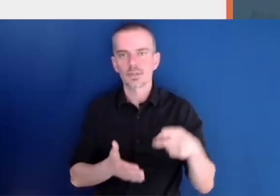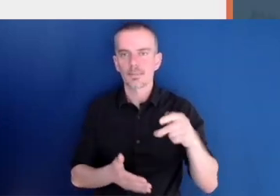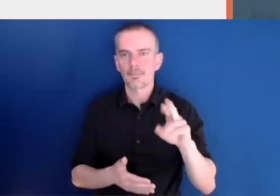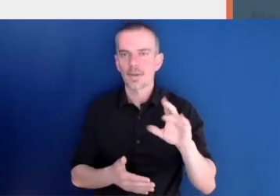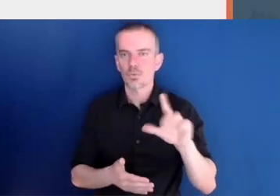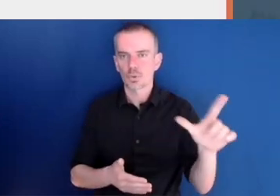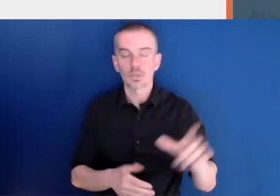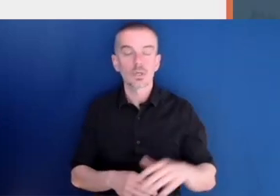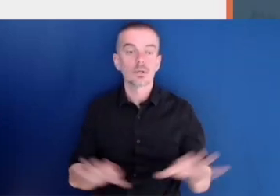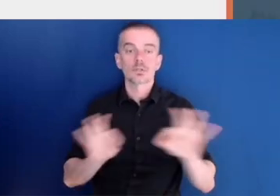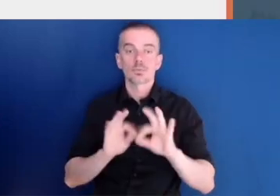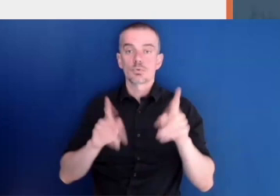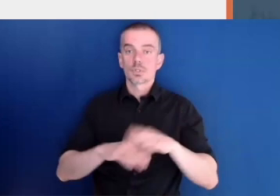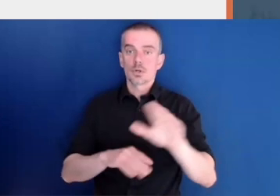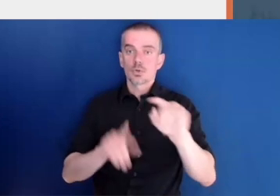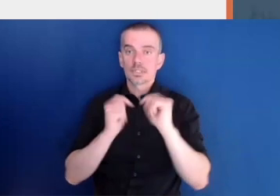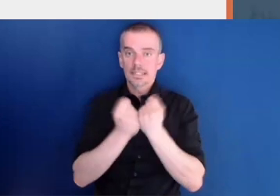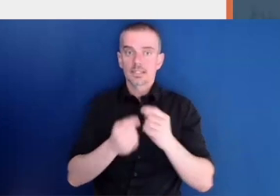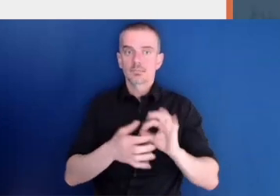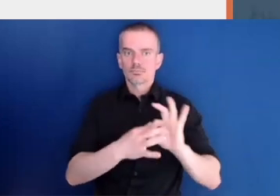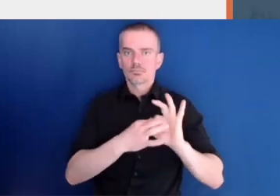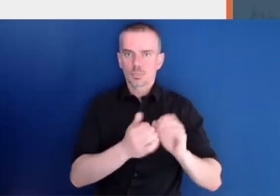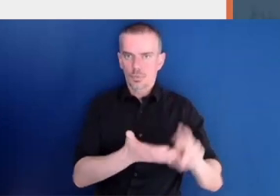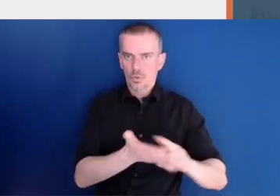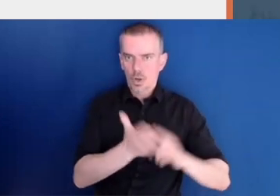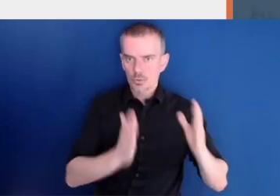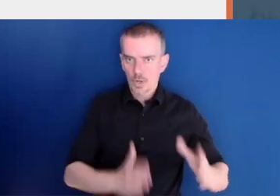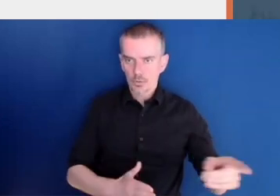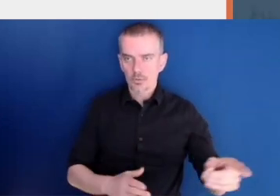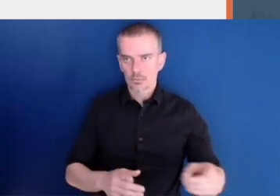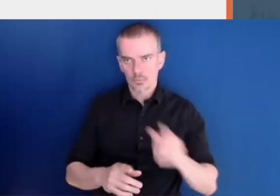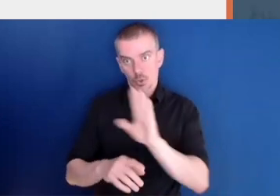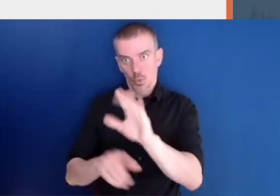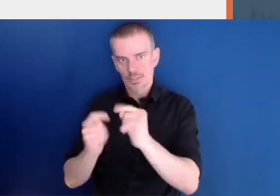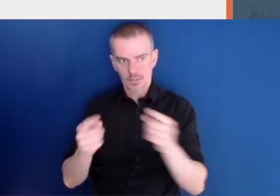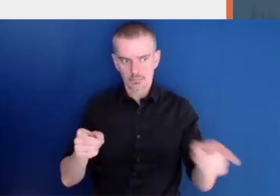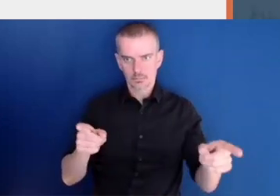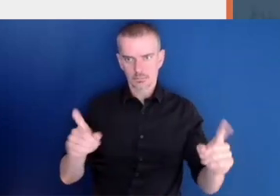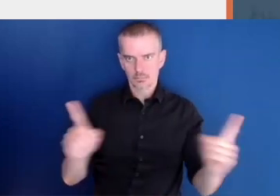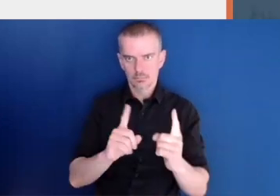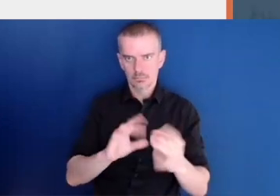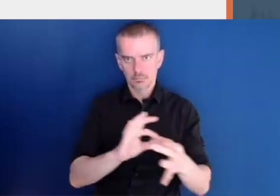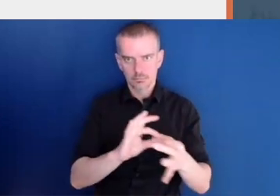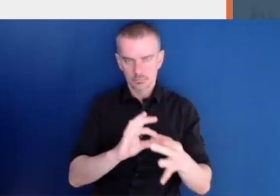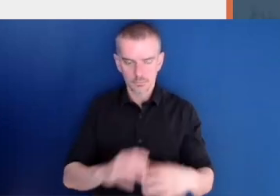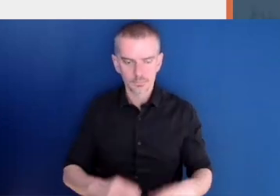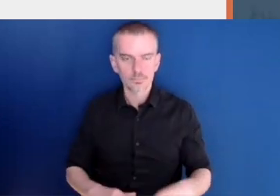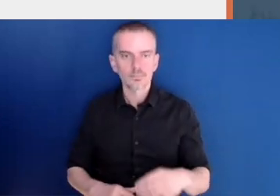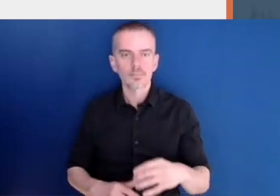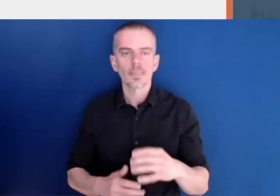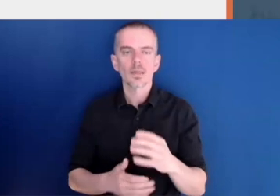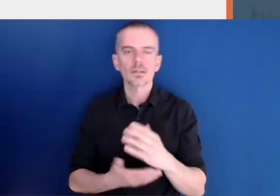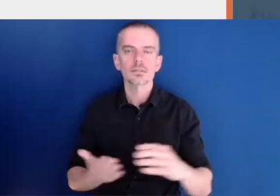is working in concert with the contractor. There are tools that are